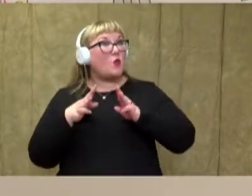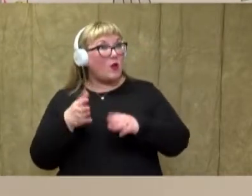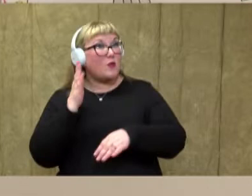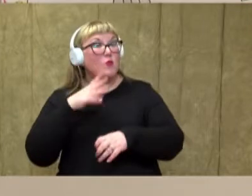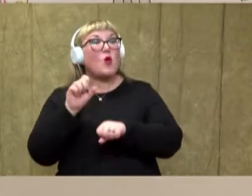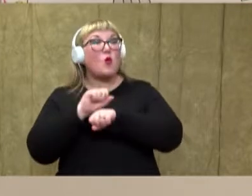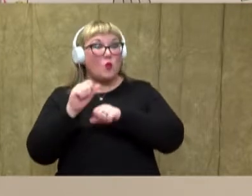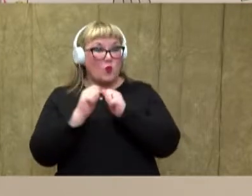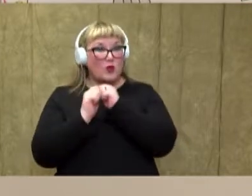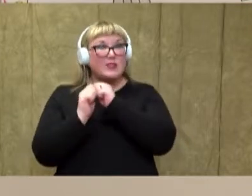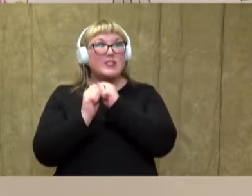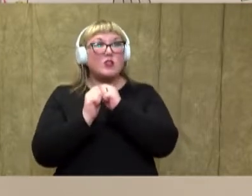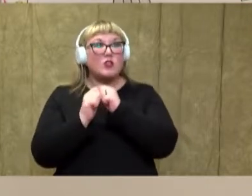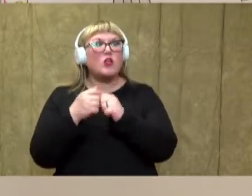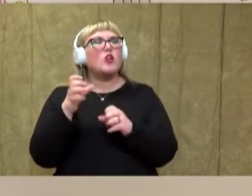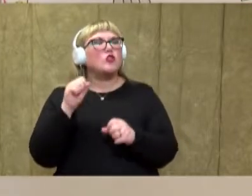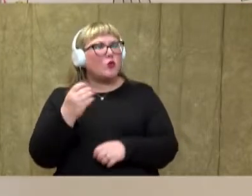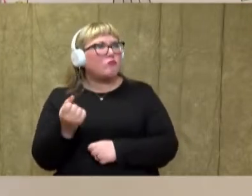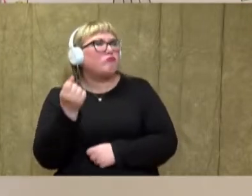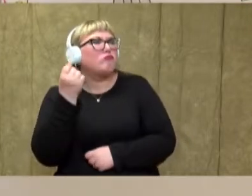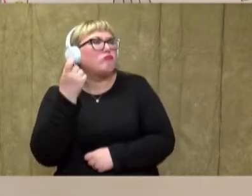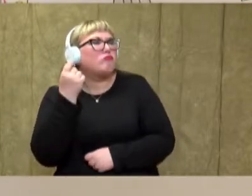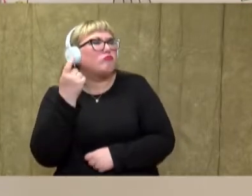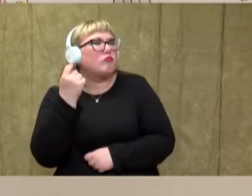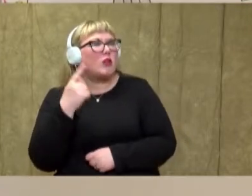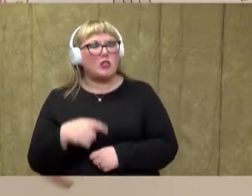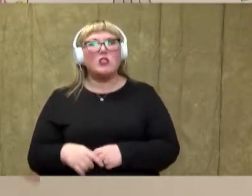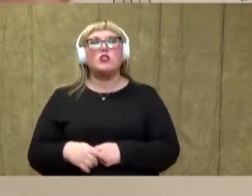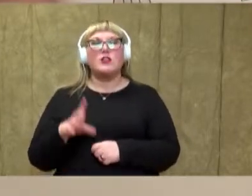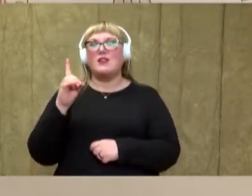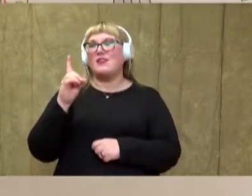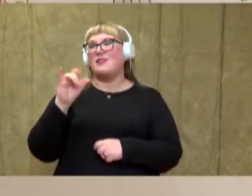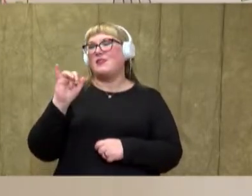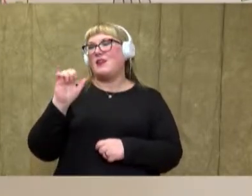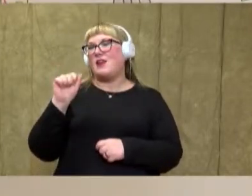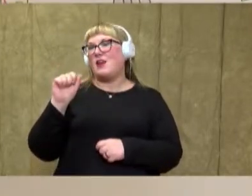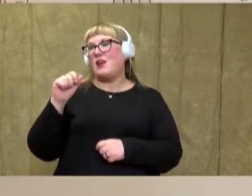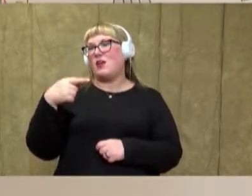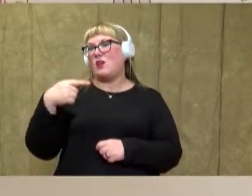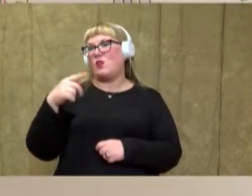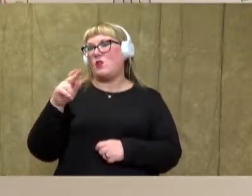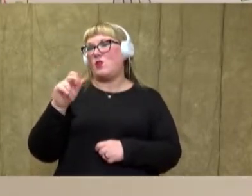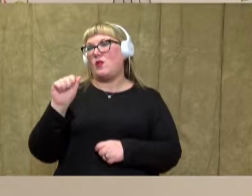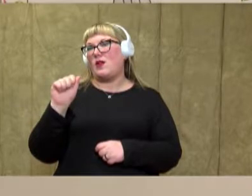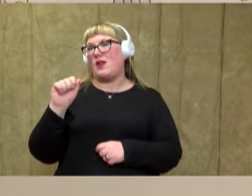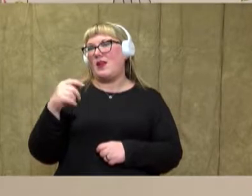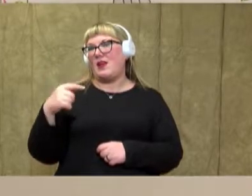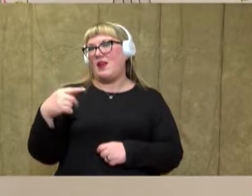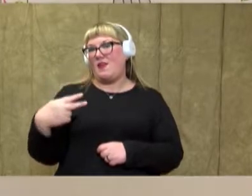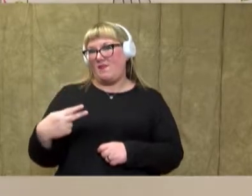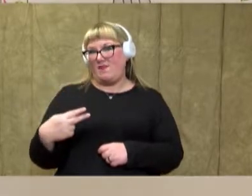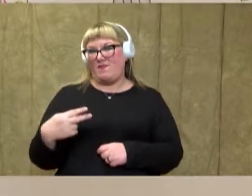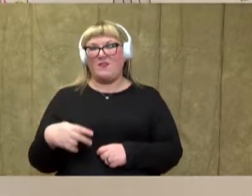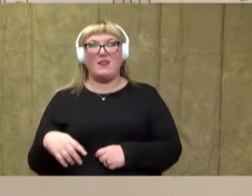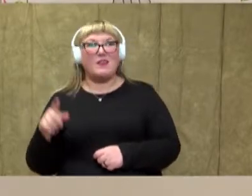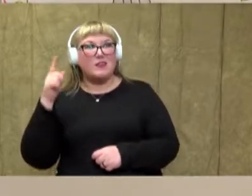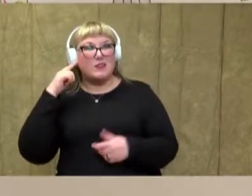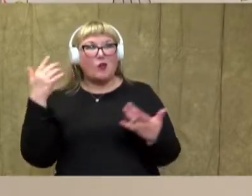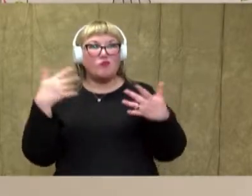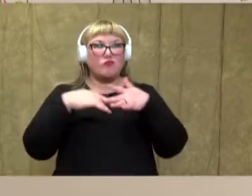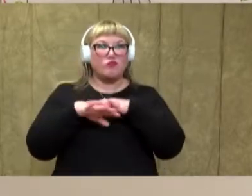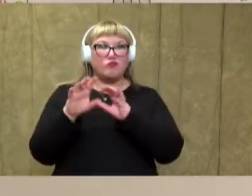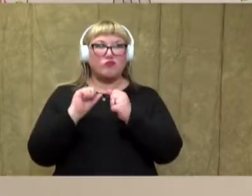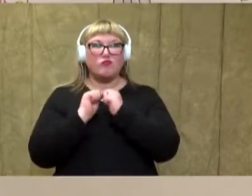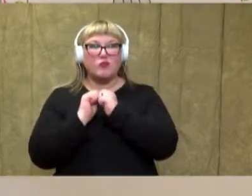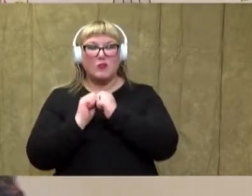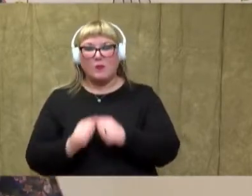work together to make sure that we're grasping the concept of digraphs. Now, we're going to go ahead and jump into a fun activity. And this is a little